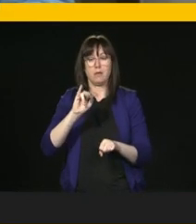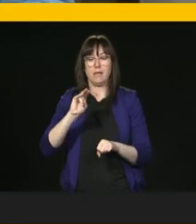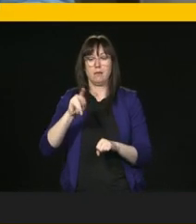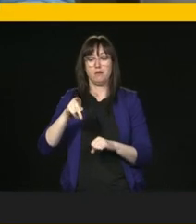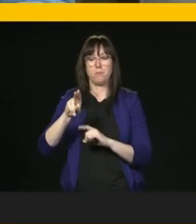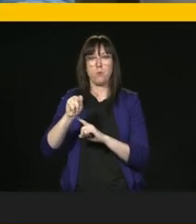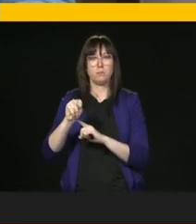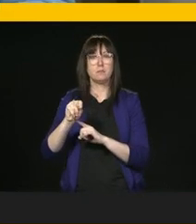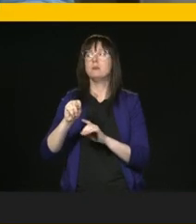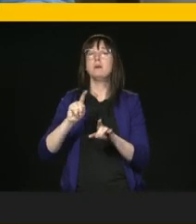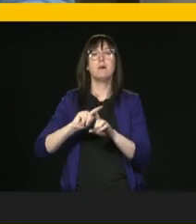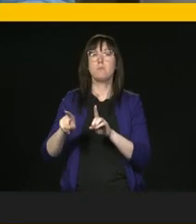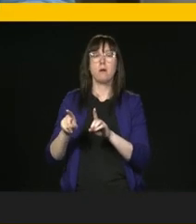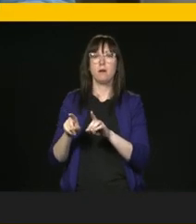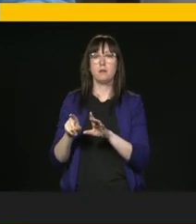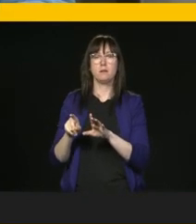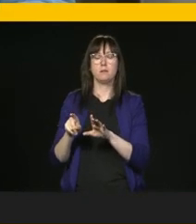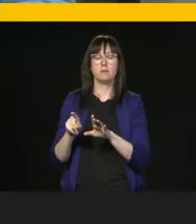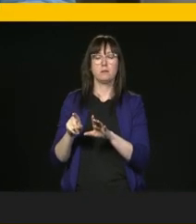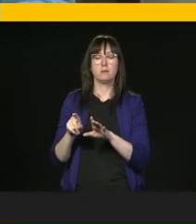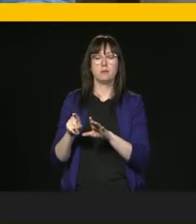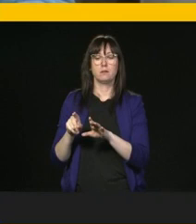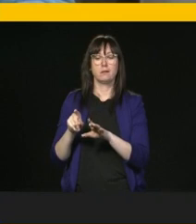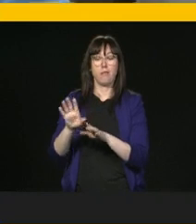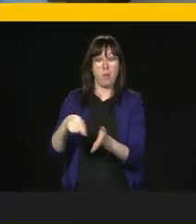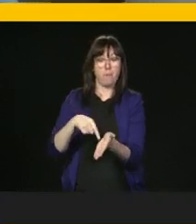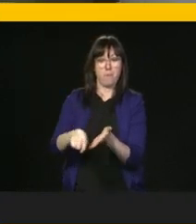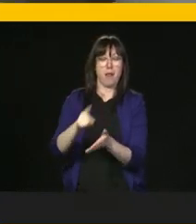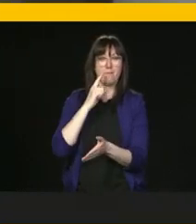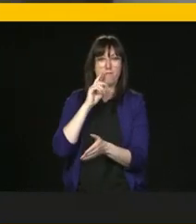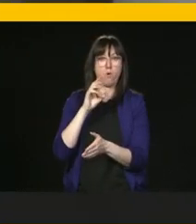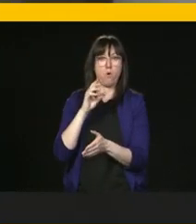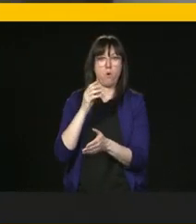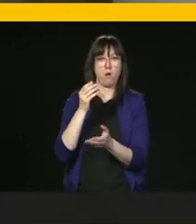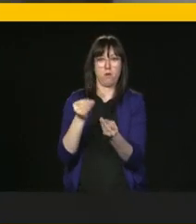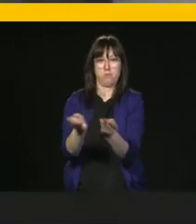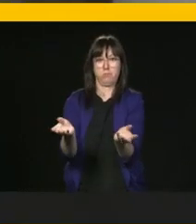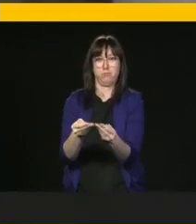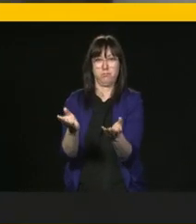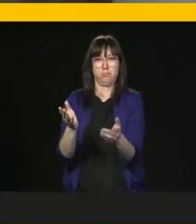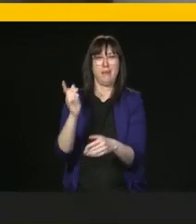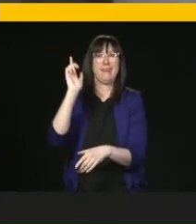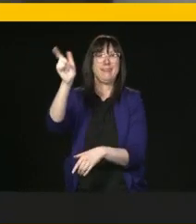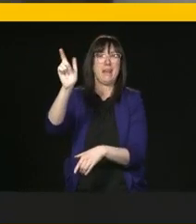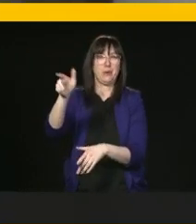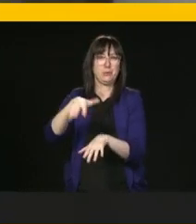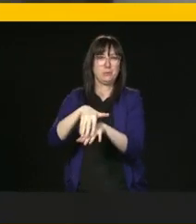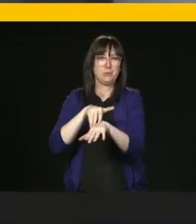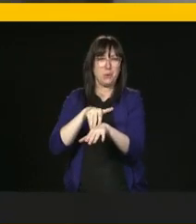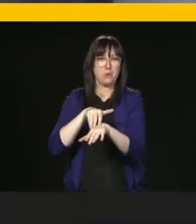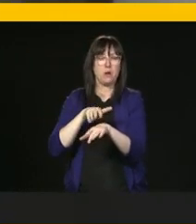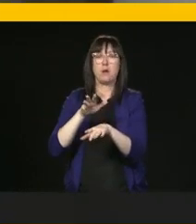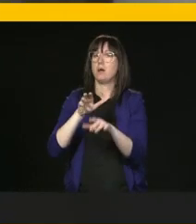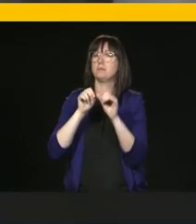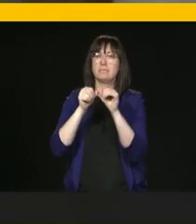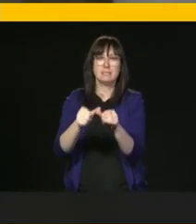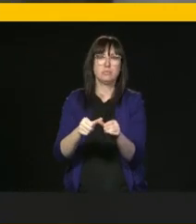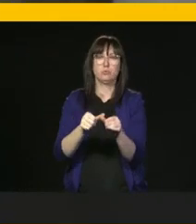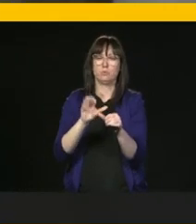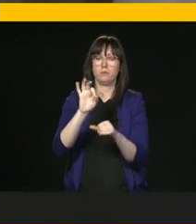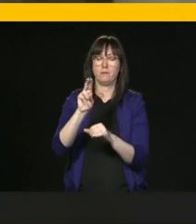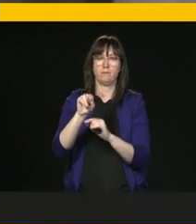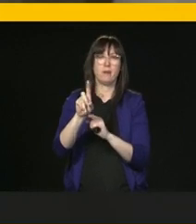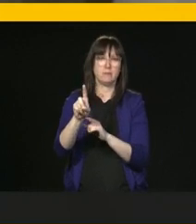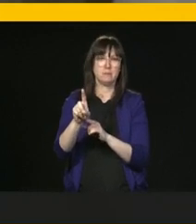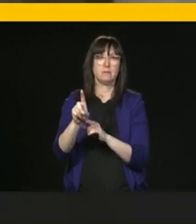what they get paid for their outputs is slow in coming. This is a continuation fund, therefore, for them rather than new investments